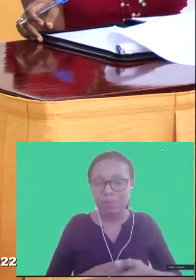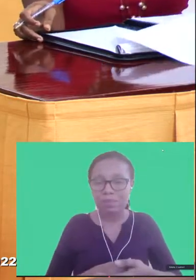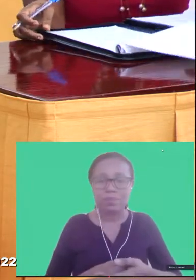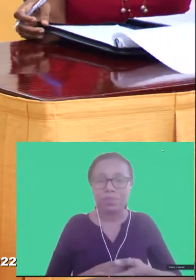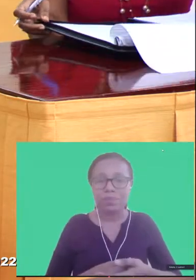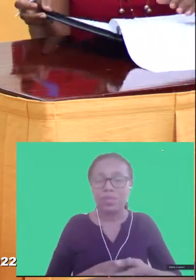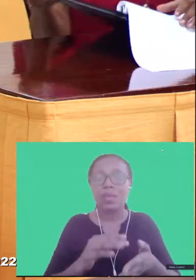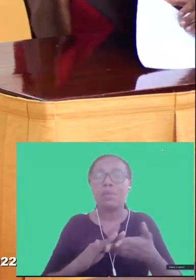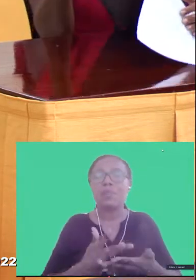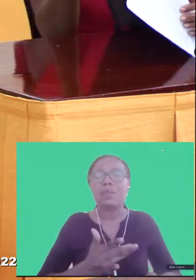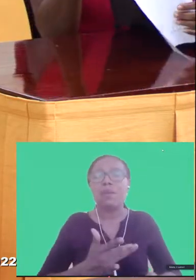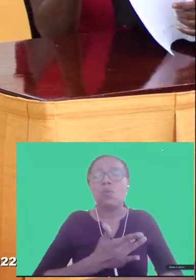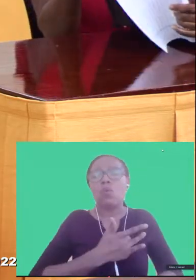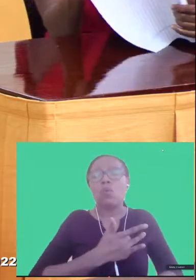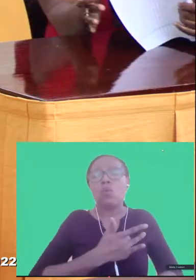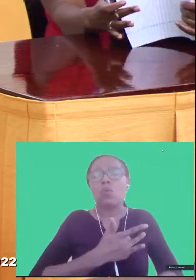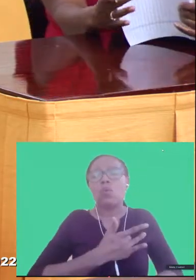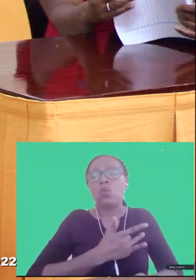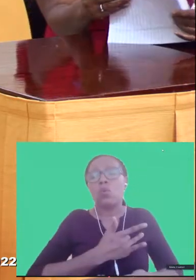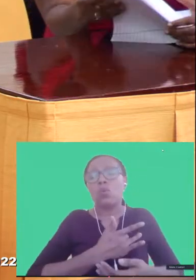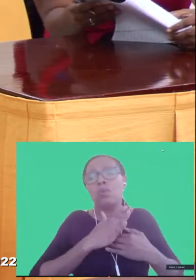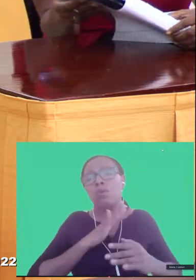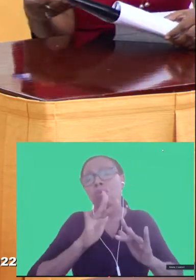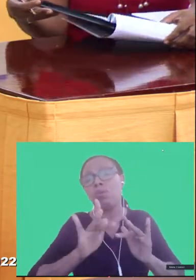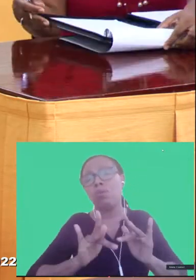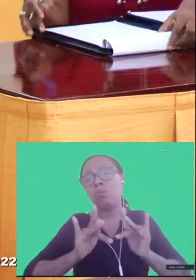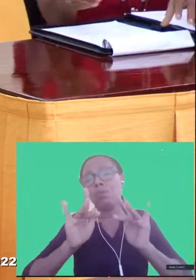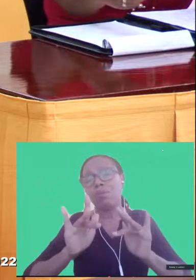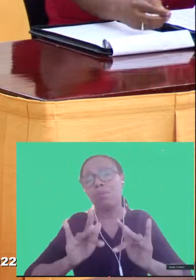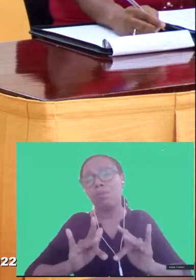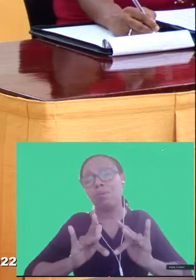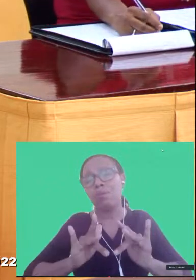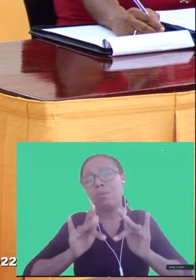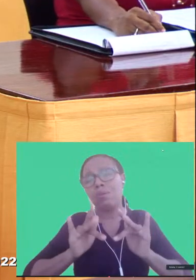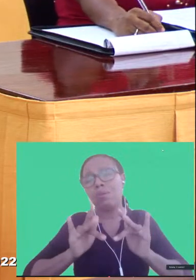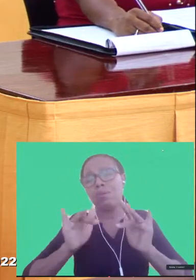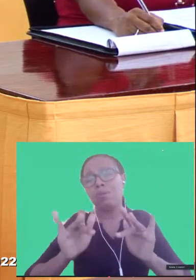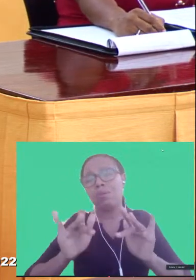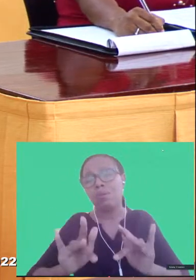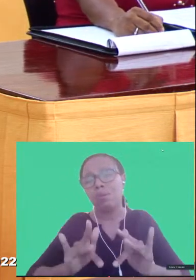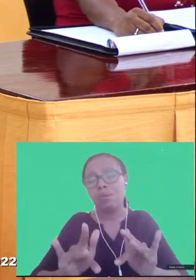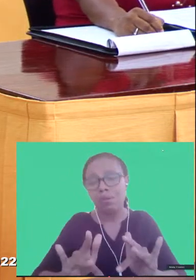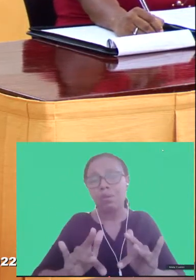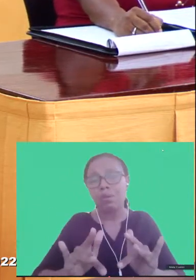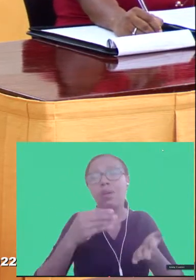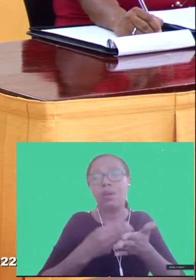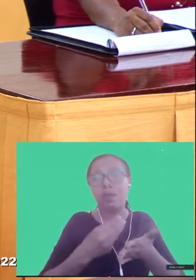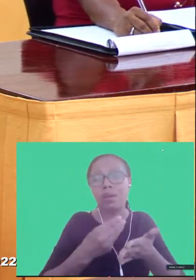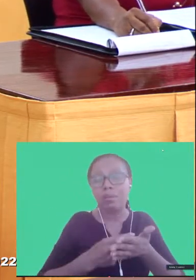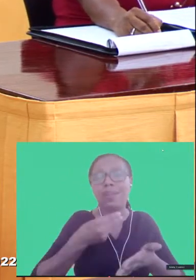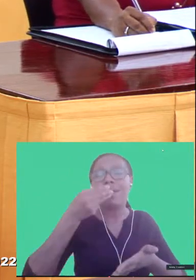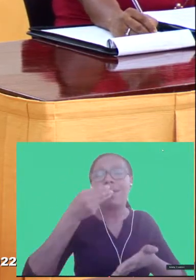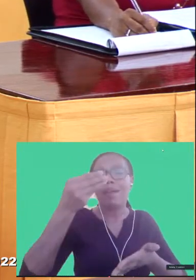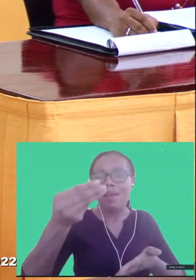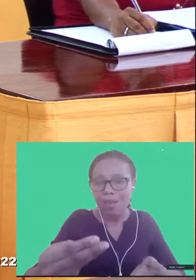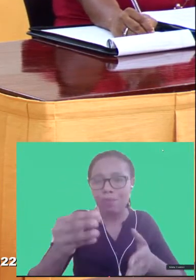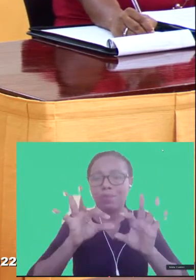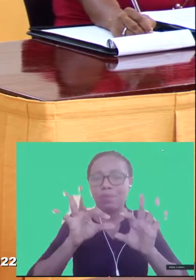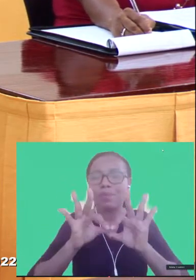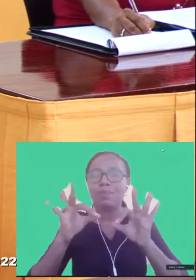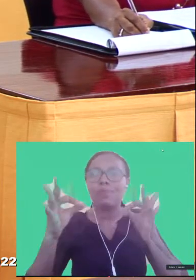micro business people, especially at the household level, was not initially in its